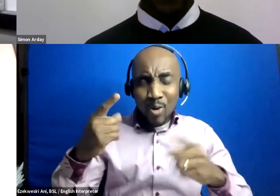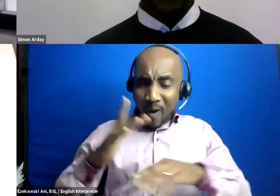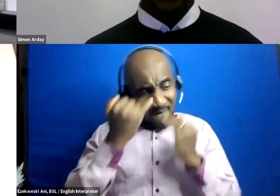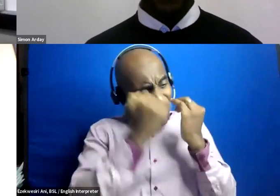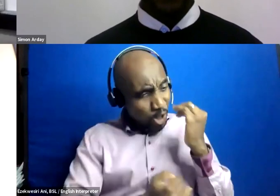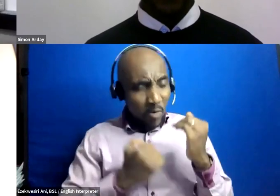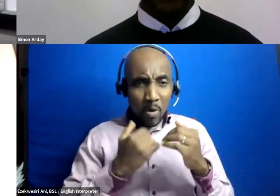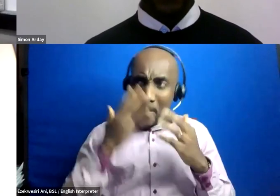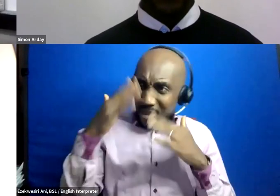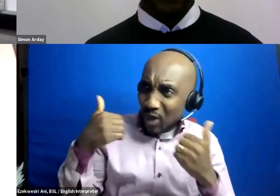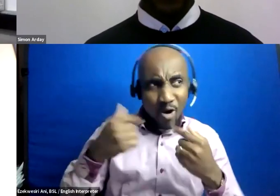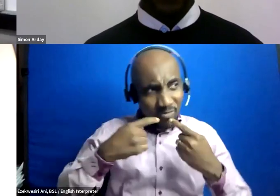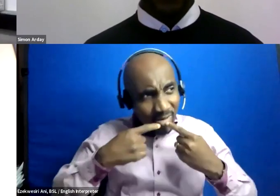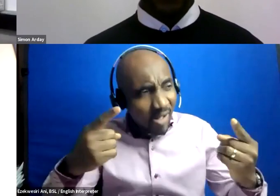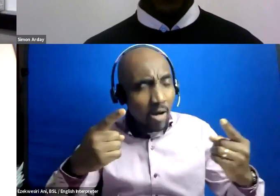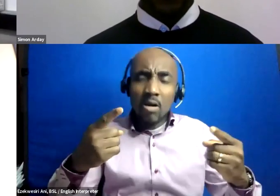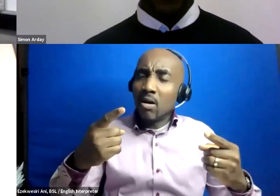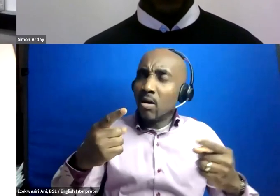vulnerable. Mm-hmm.